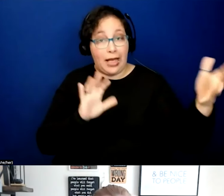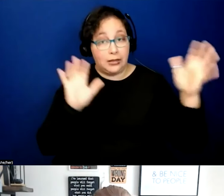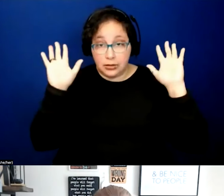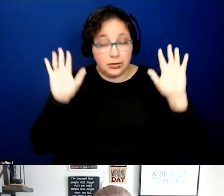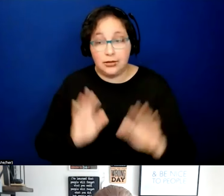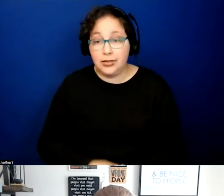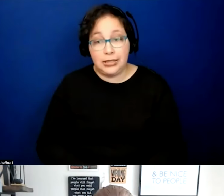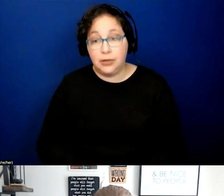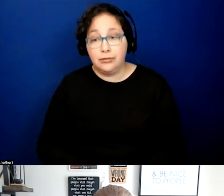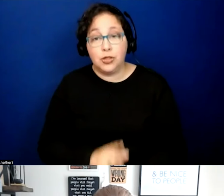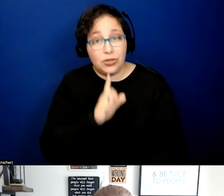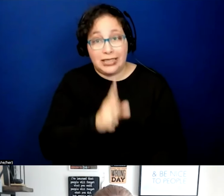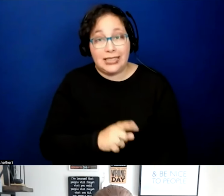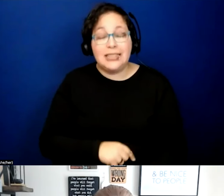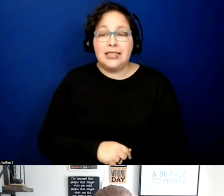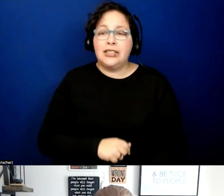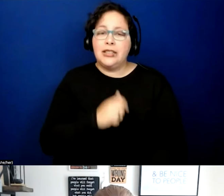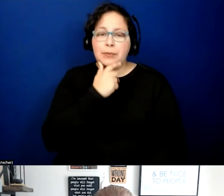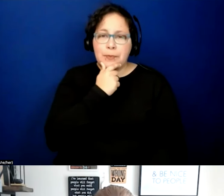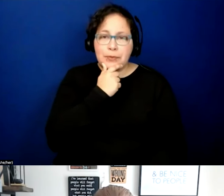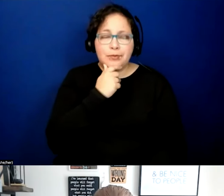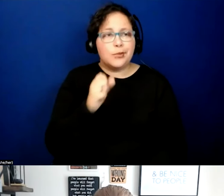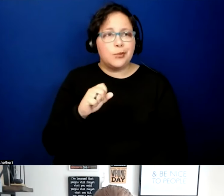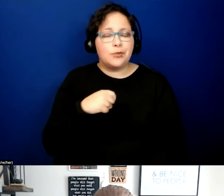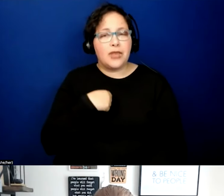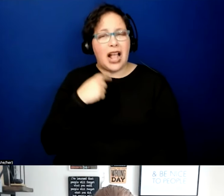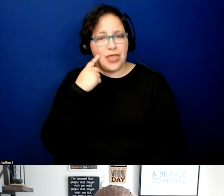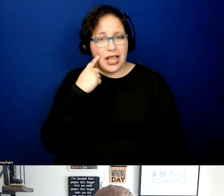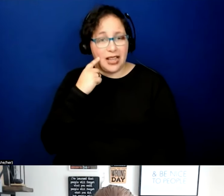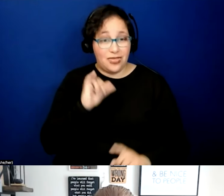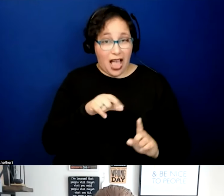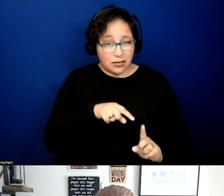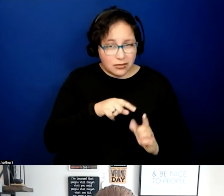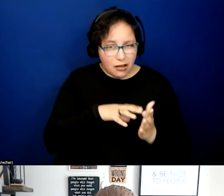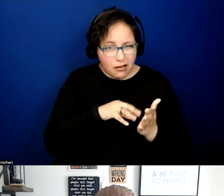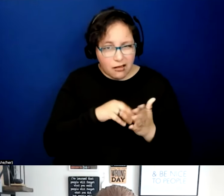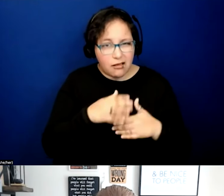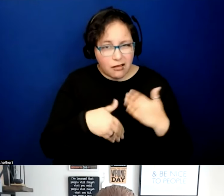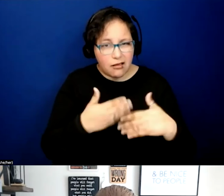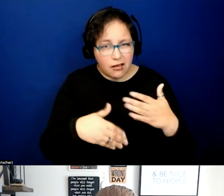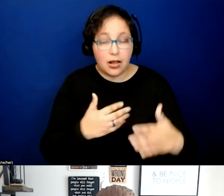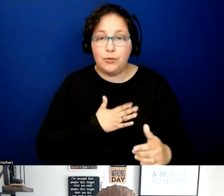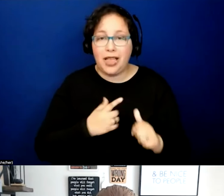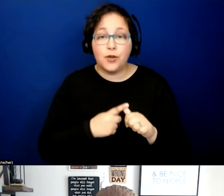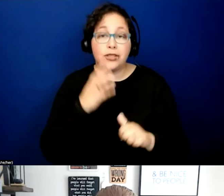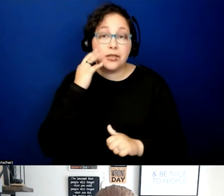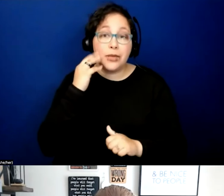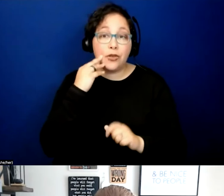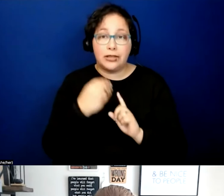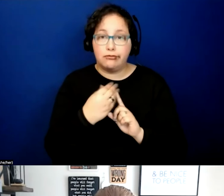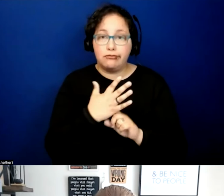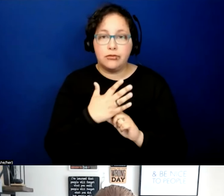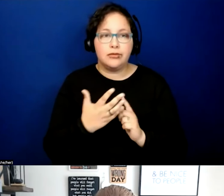mess. And yeah, I think from there, like my first kind of like experience with accessibility was